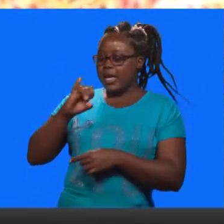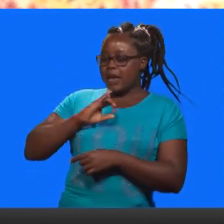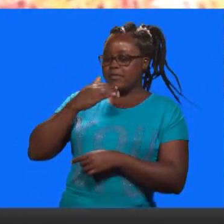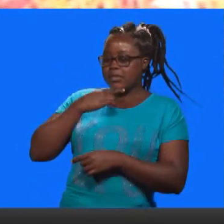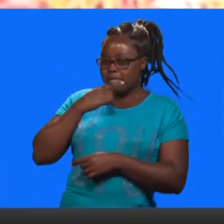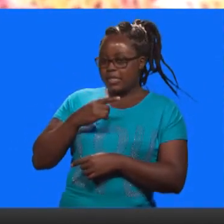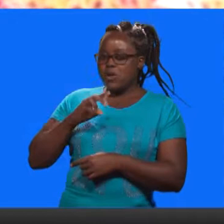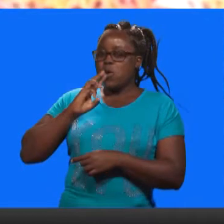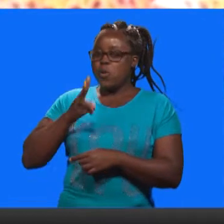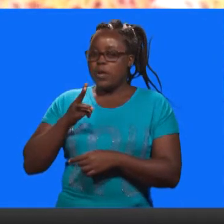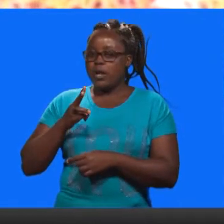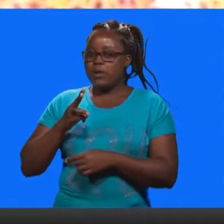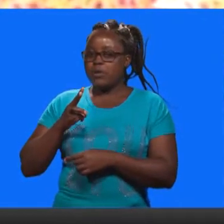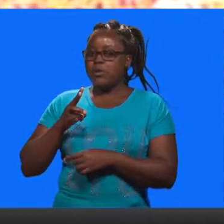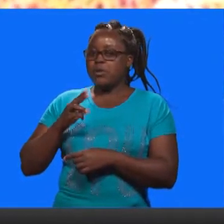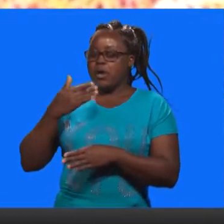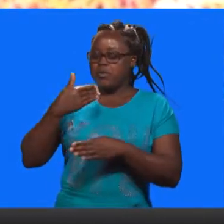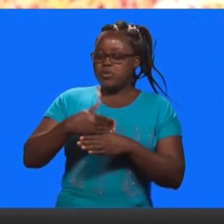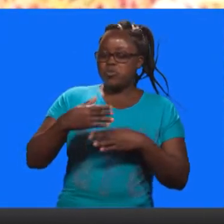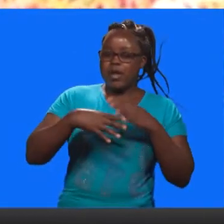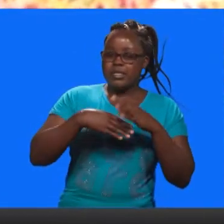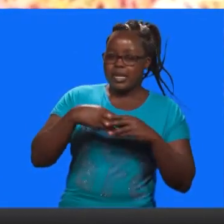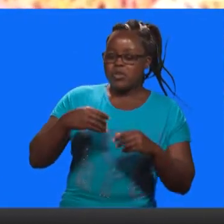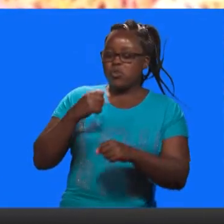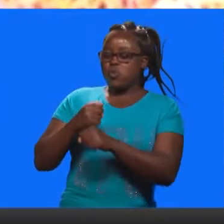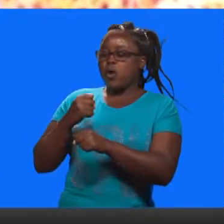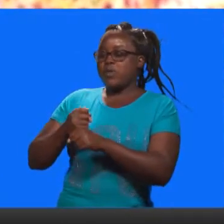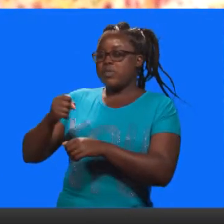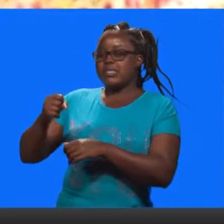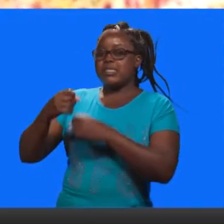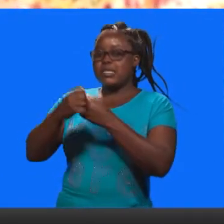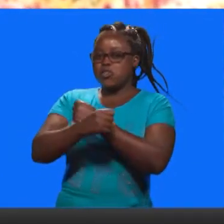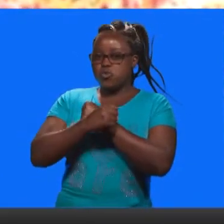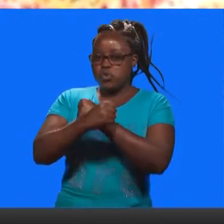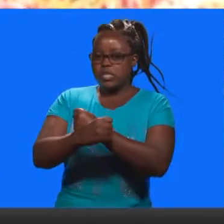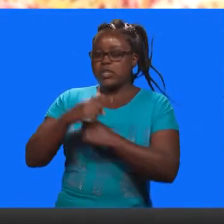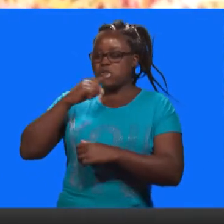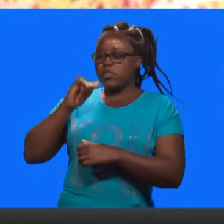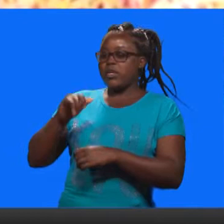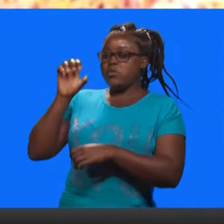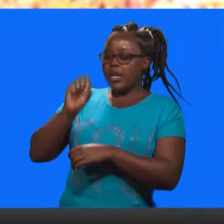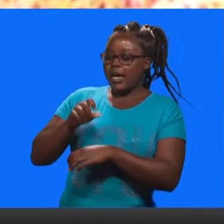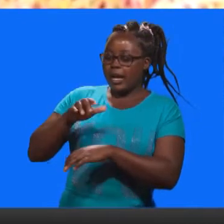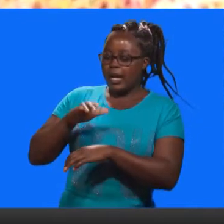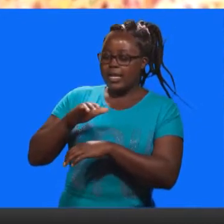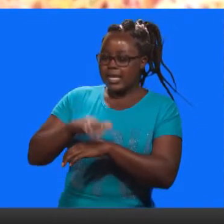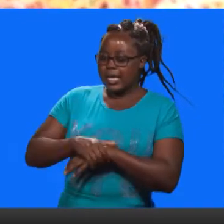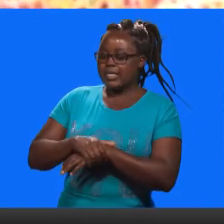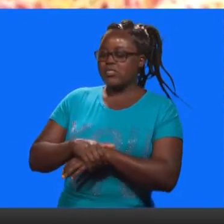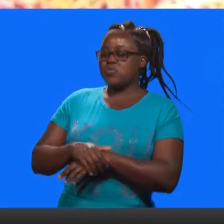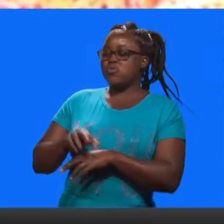we will roll out the party structures to work with the security agencies so that we can get to the root of